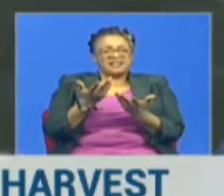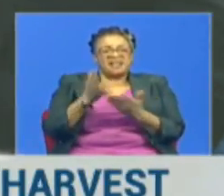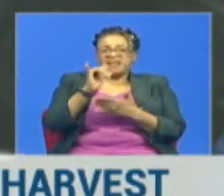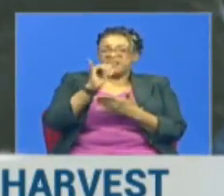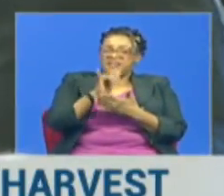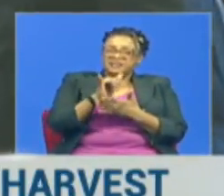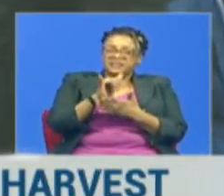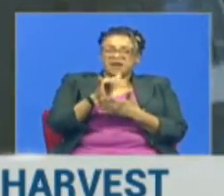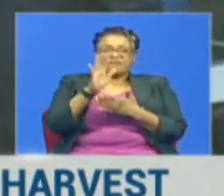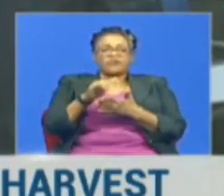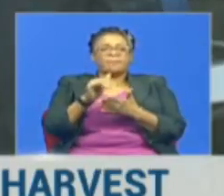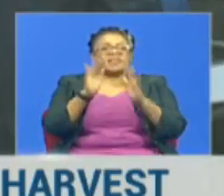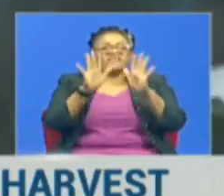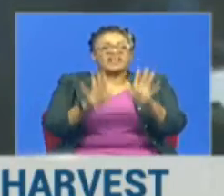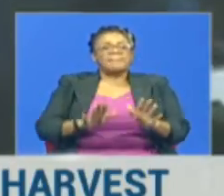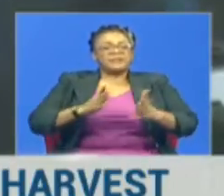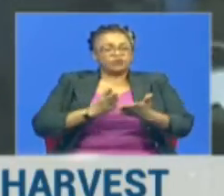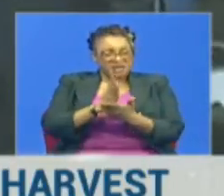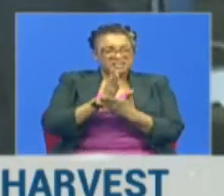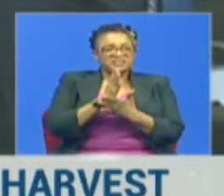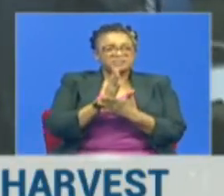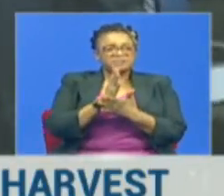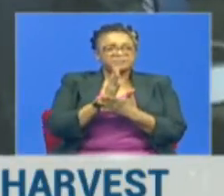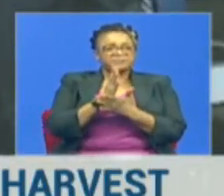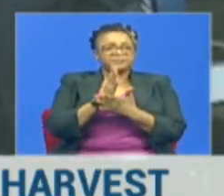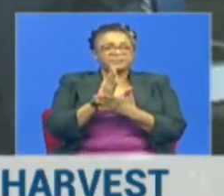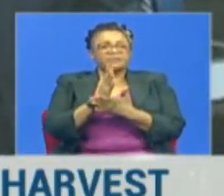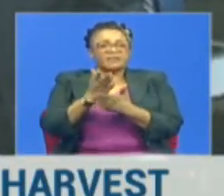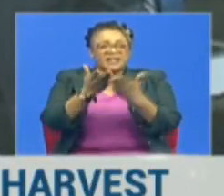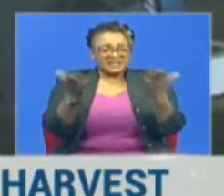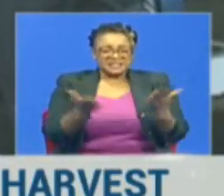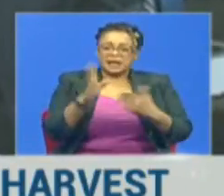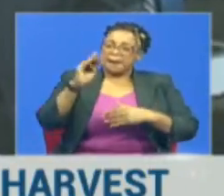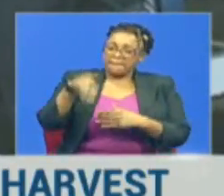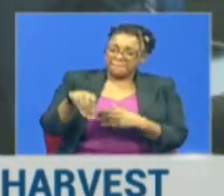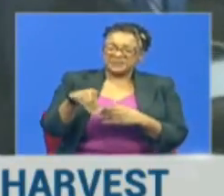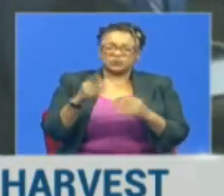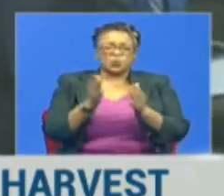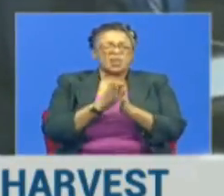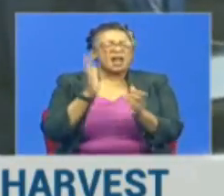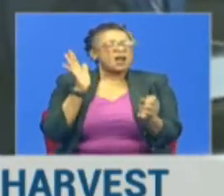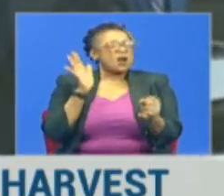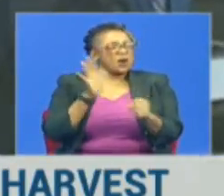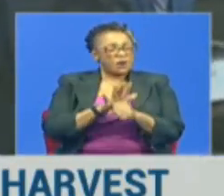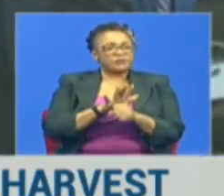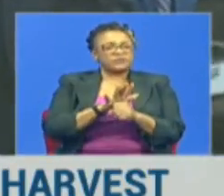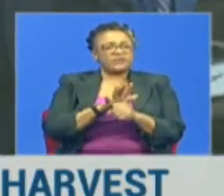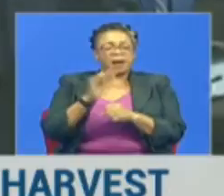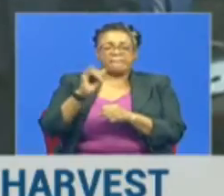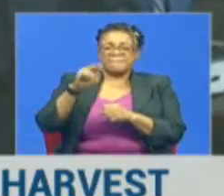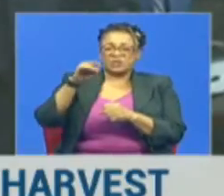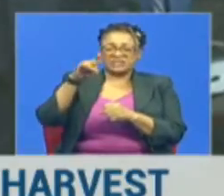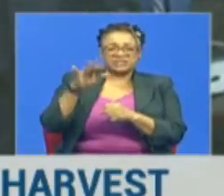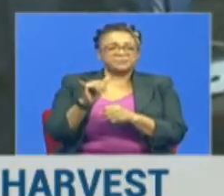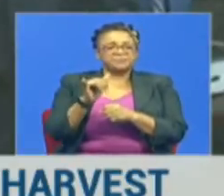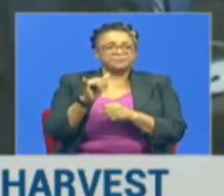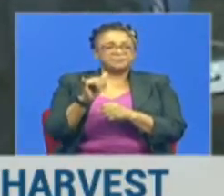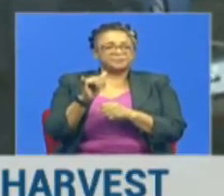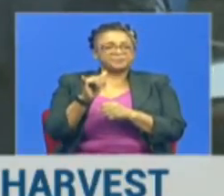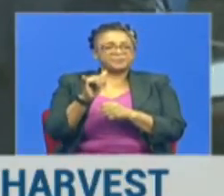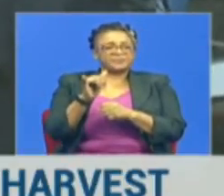the fundamental rights. This is a member of parliament with a lot of impunity. They do what they